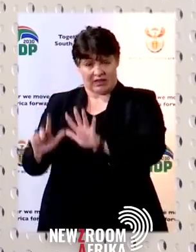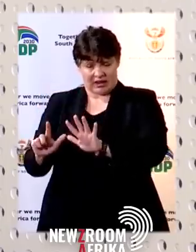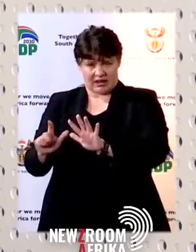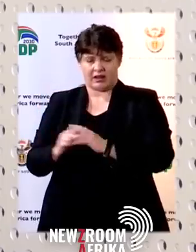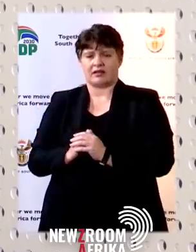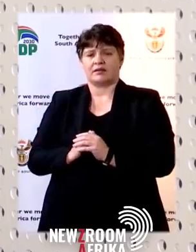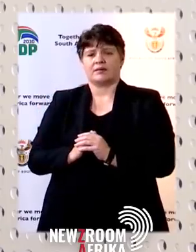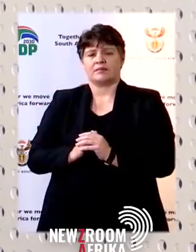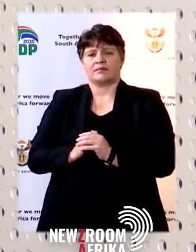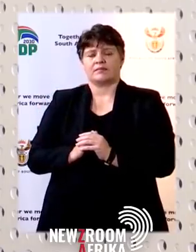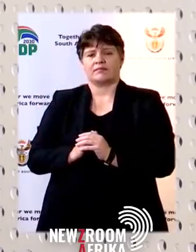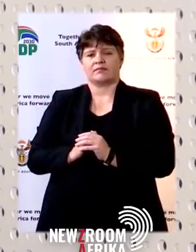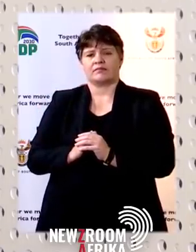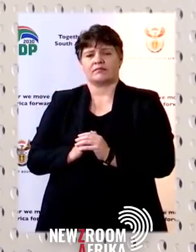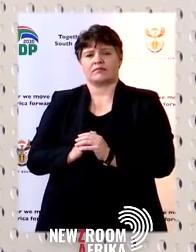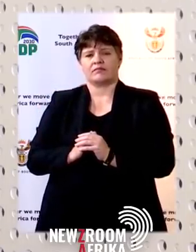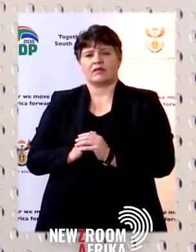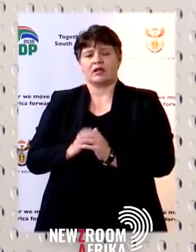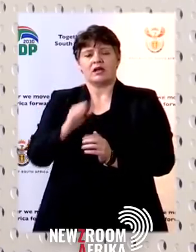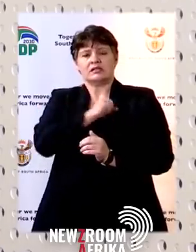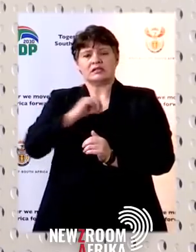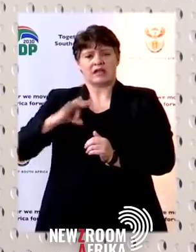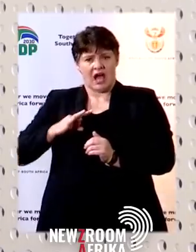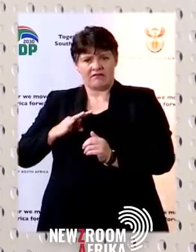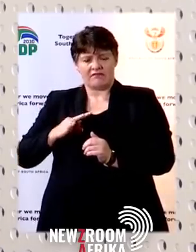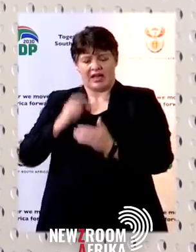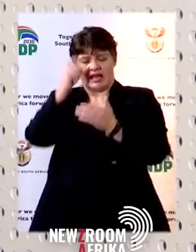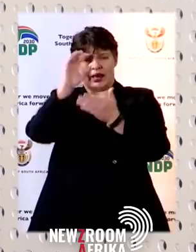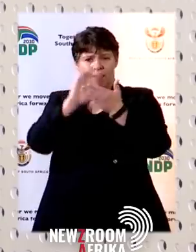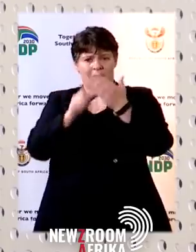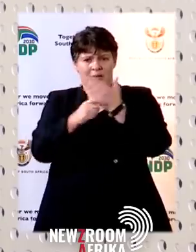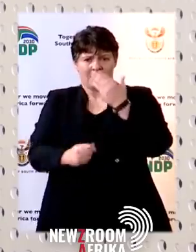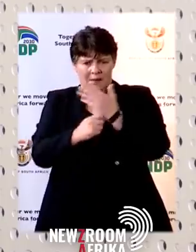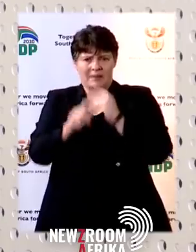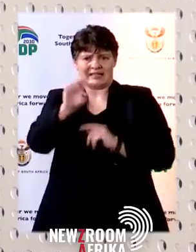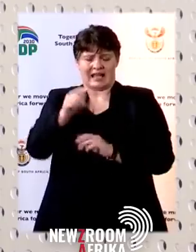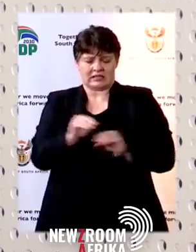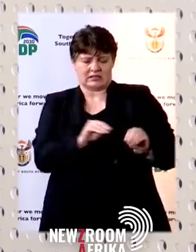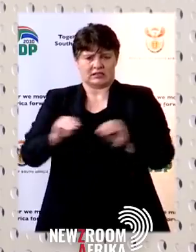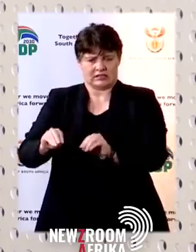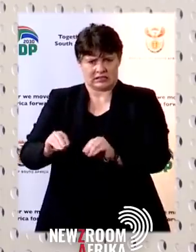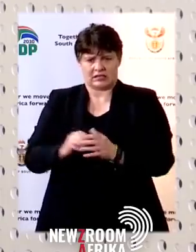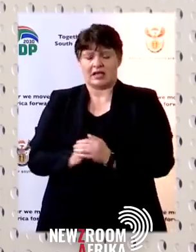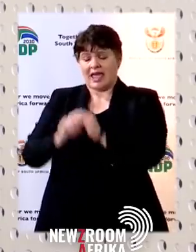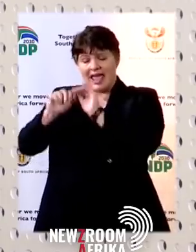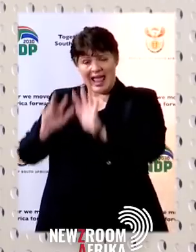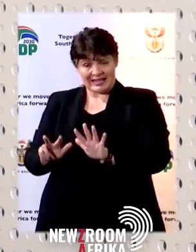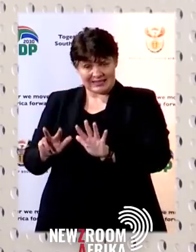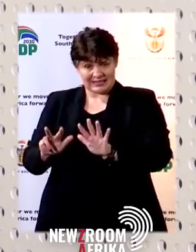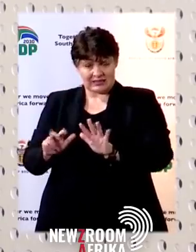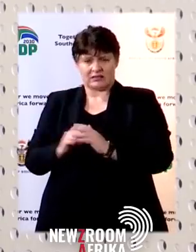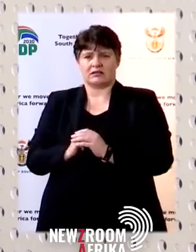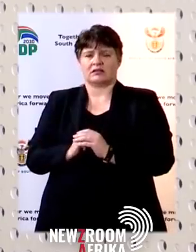an increase in the deferment of employees tax. Eight, an increase in the